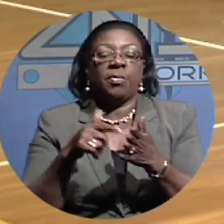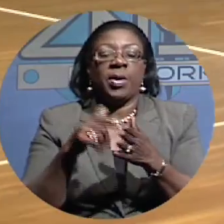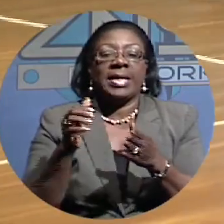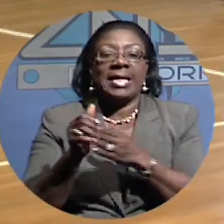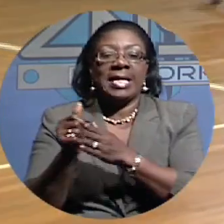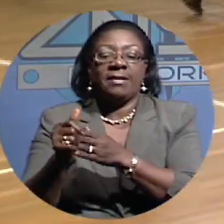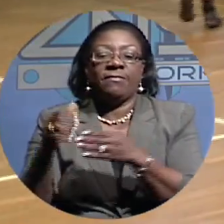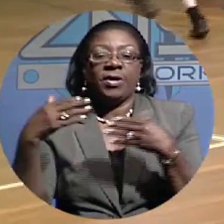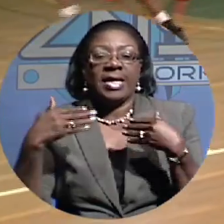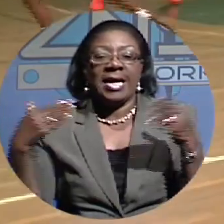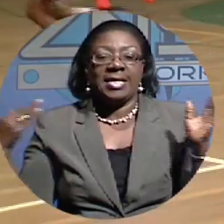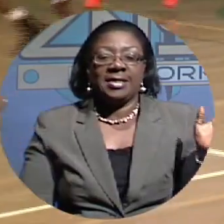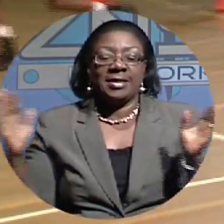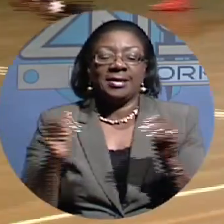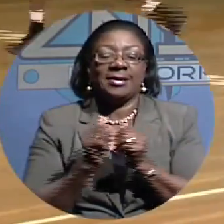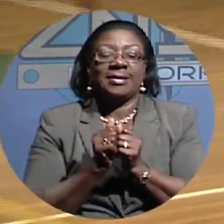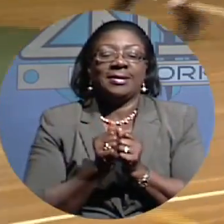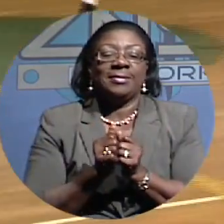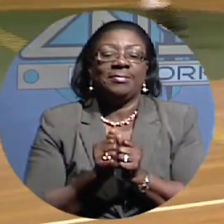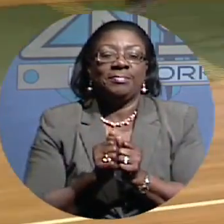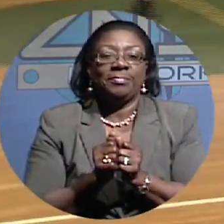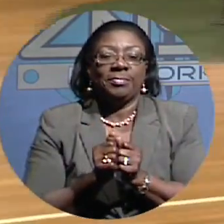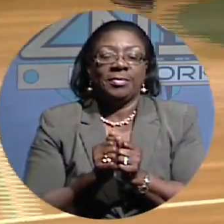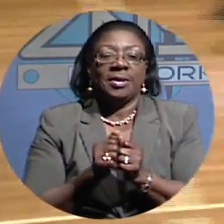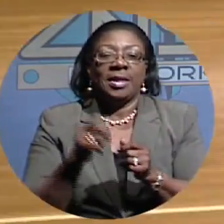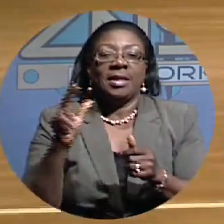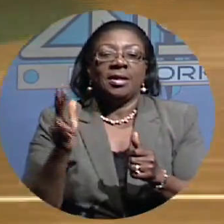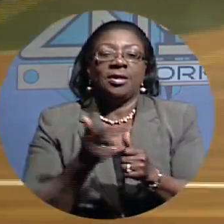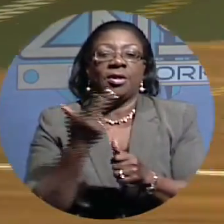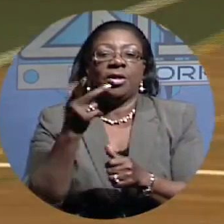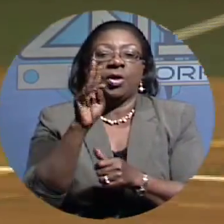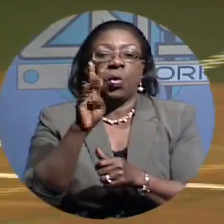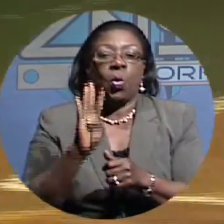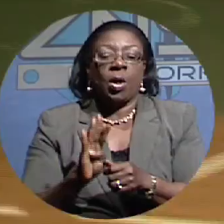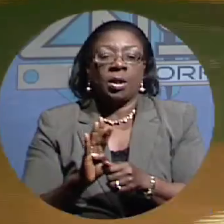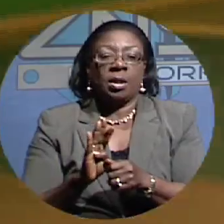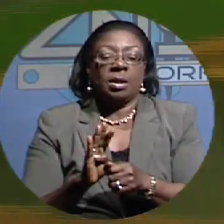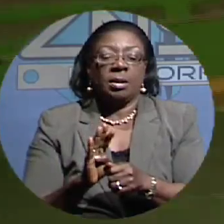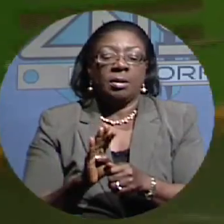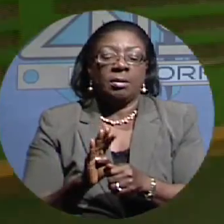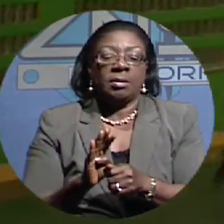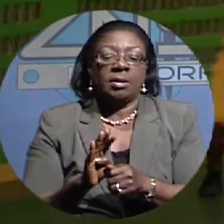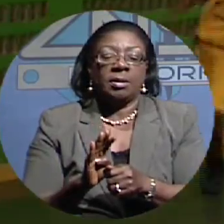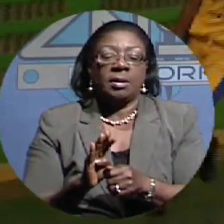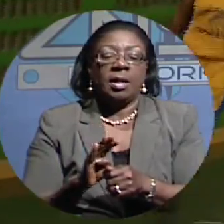Angels. I smell a blowout coming in the third quarter. End of the third,